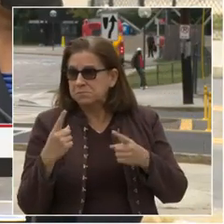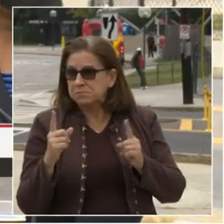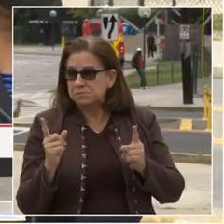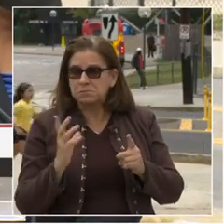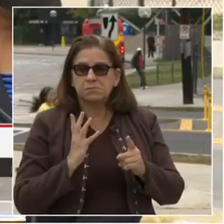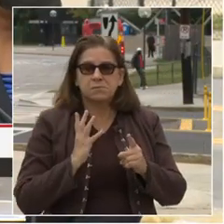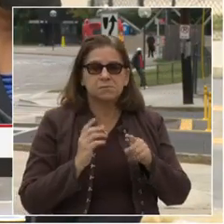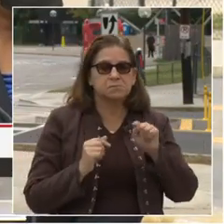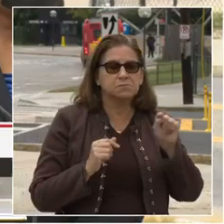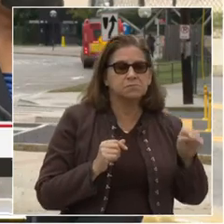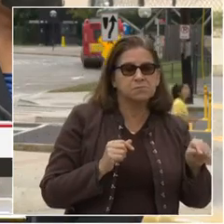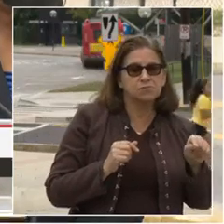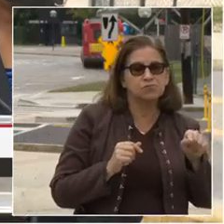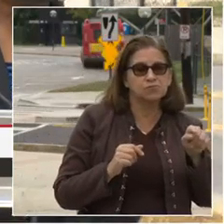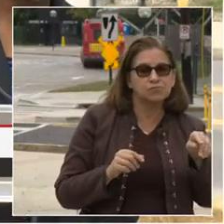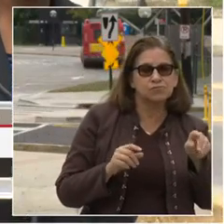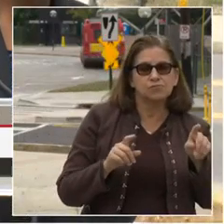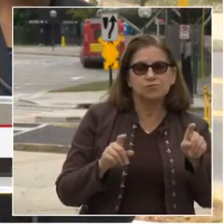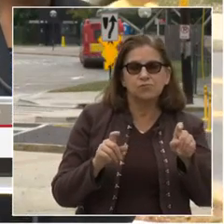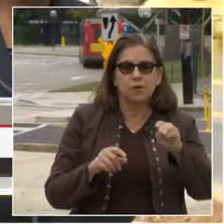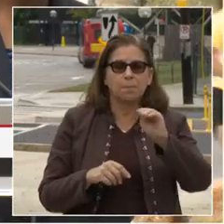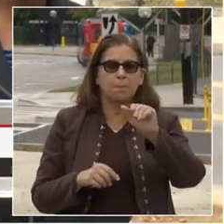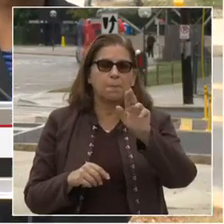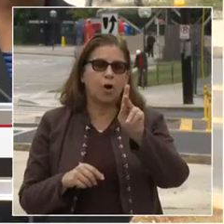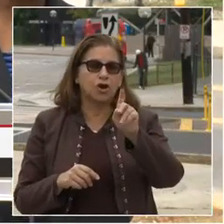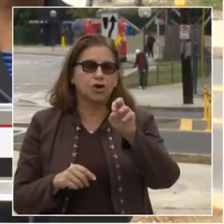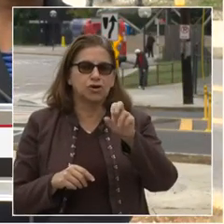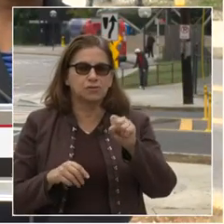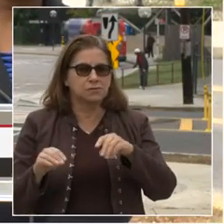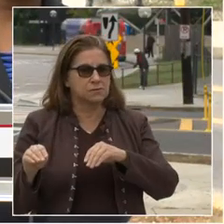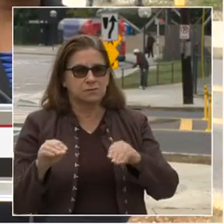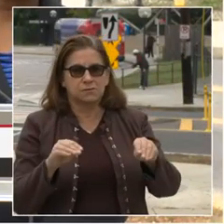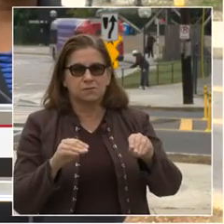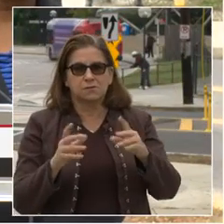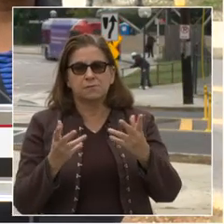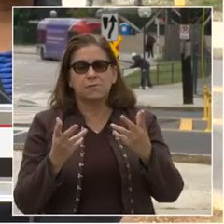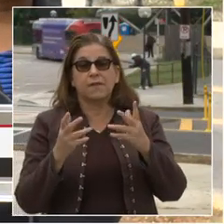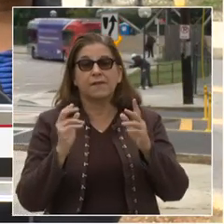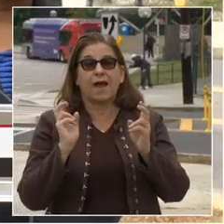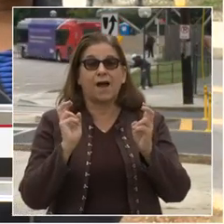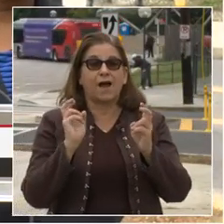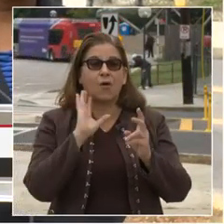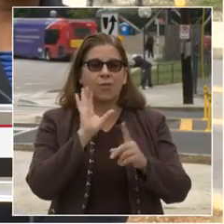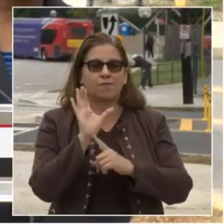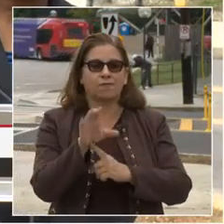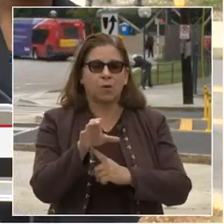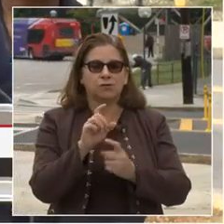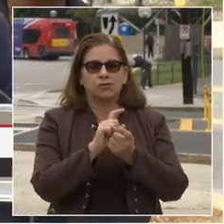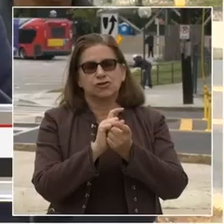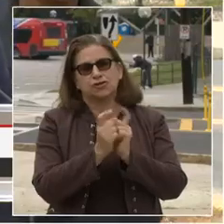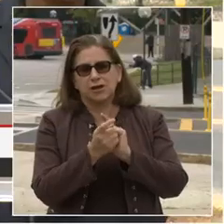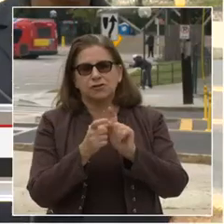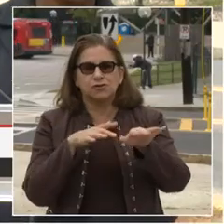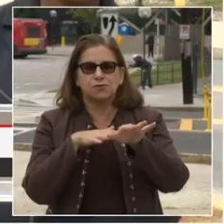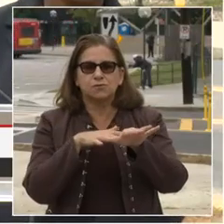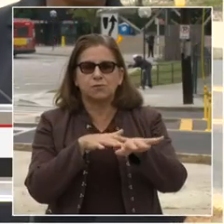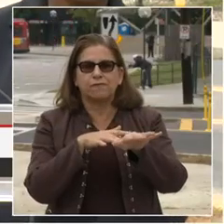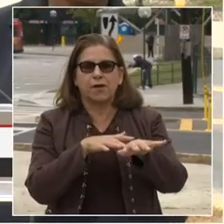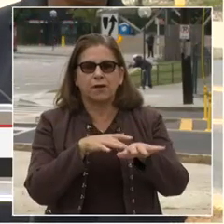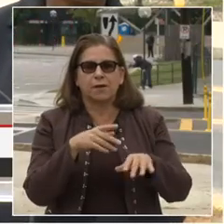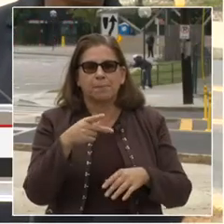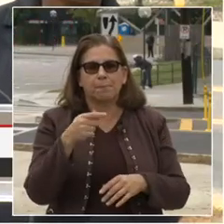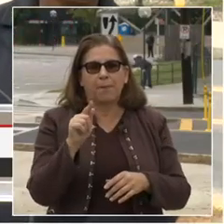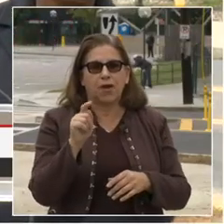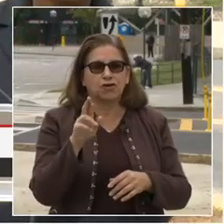signage that will indicate that there has been a change in the traffic pattern. Two quick questions. One on